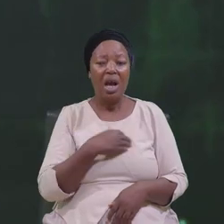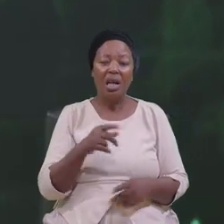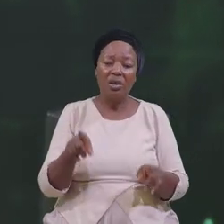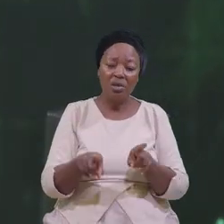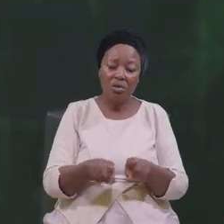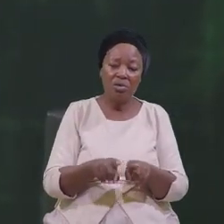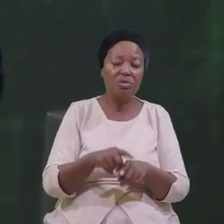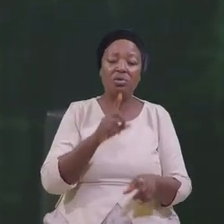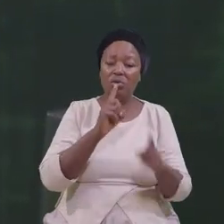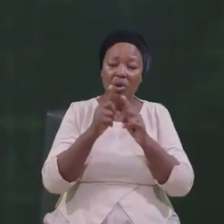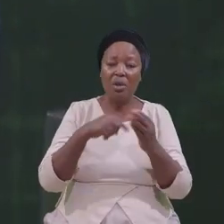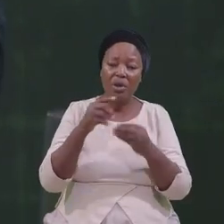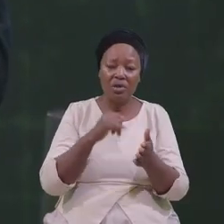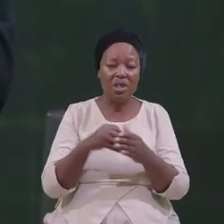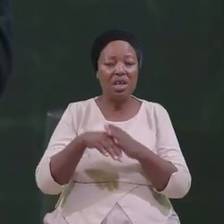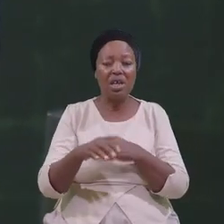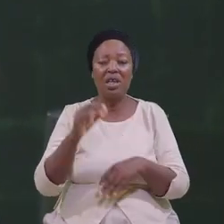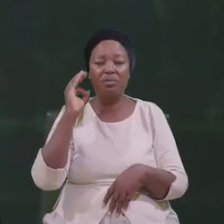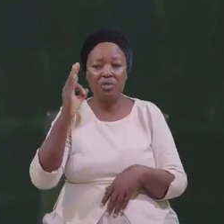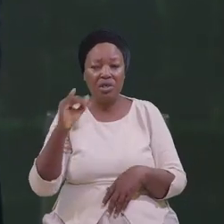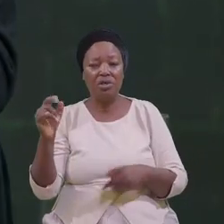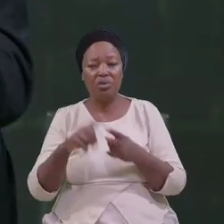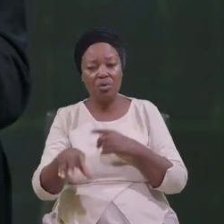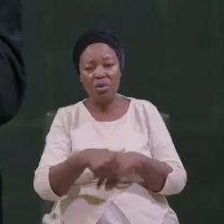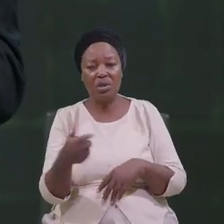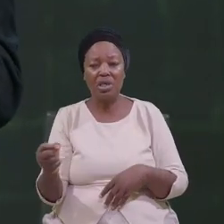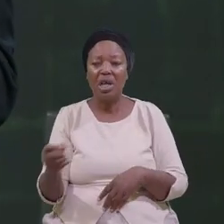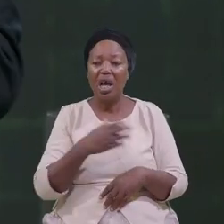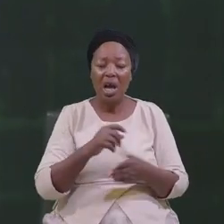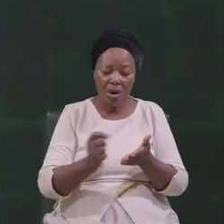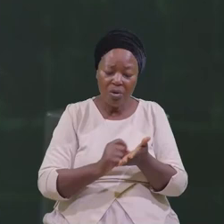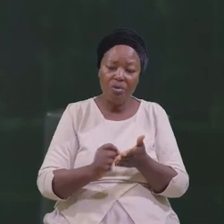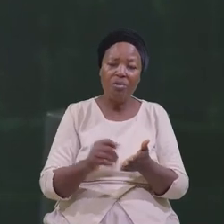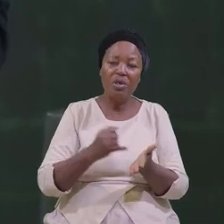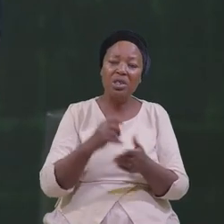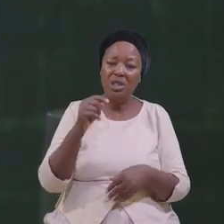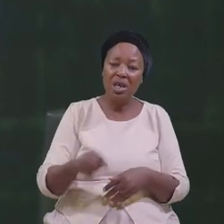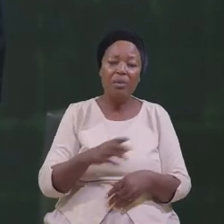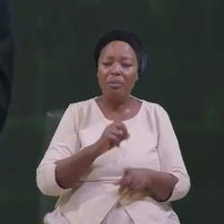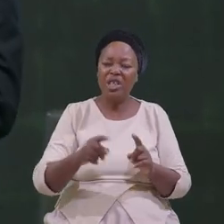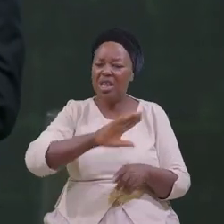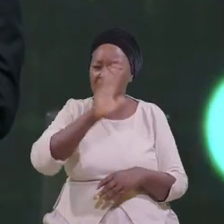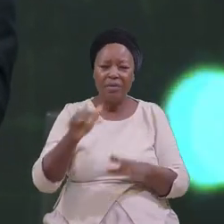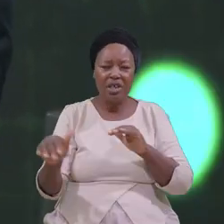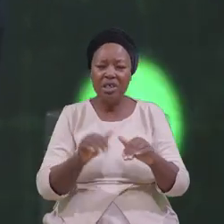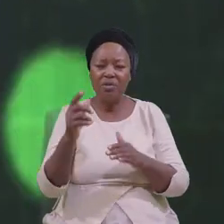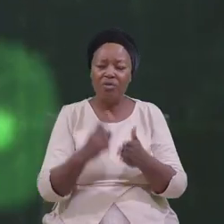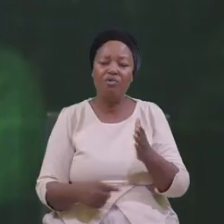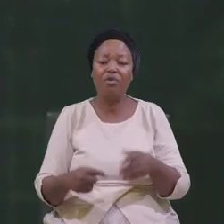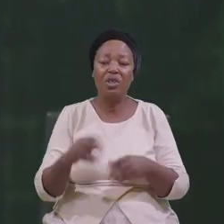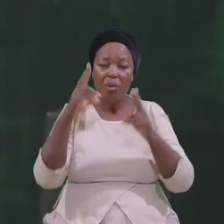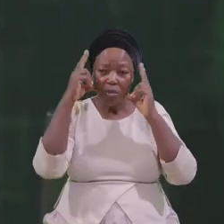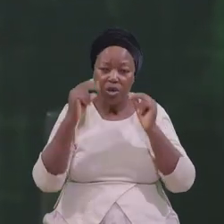spoke about it in evangelism to others, and even wrote notes, but they never did what he